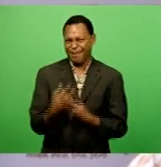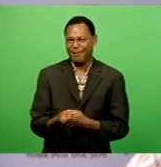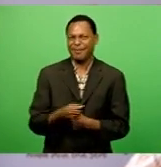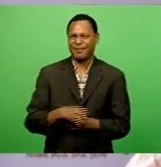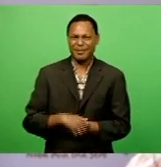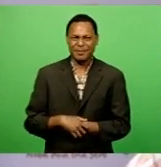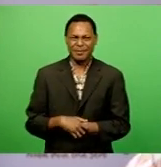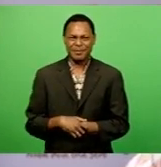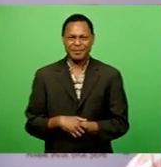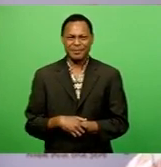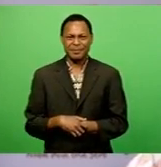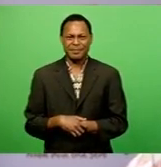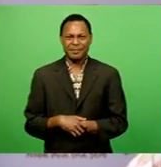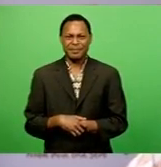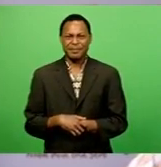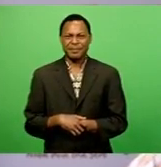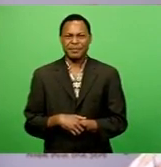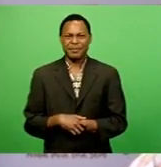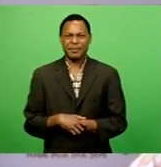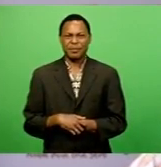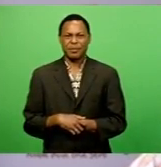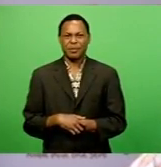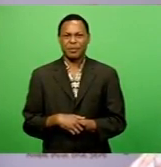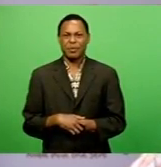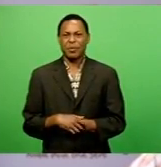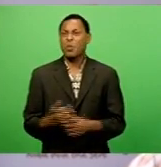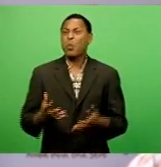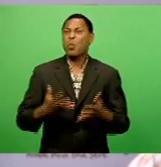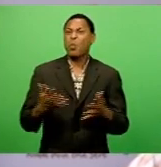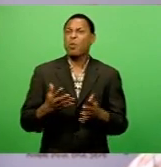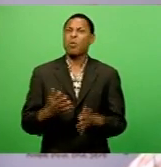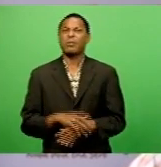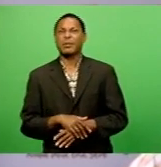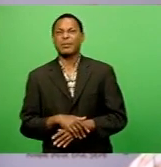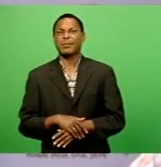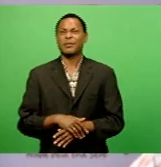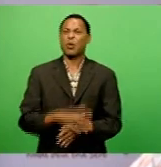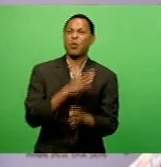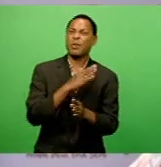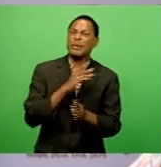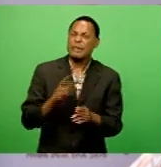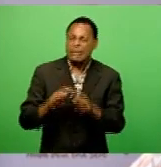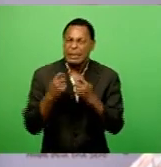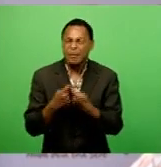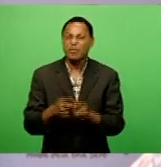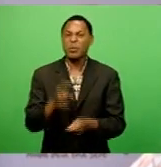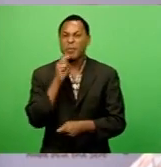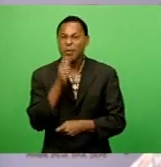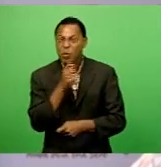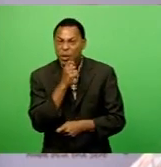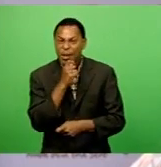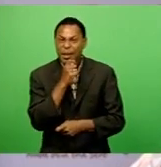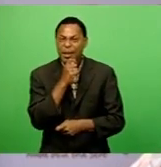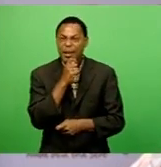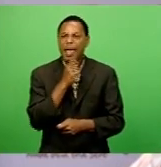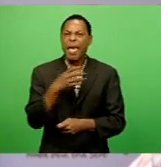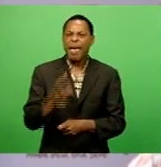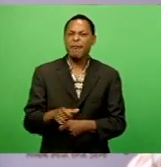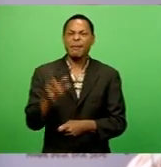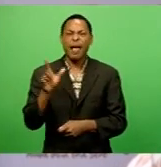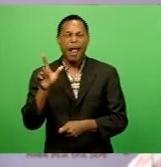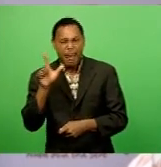is, one I can point out is Waimanu, Cross of Victory, and you got the consistency ones, got Lami